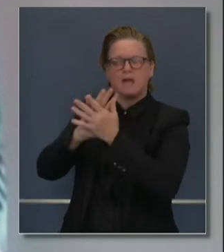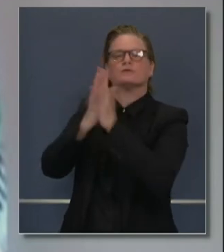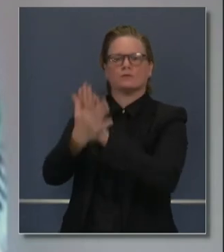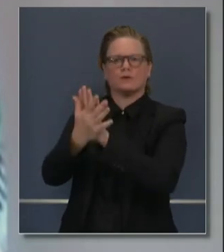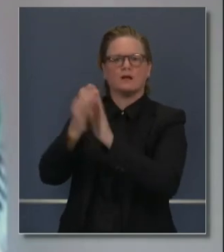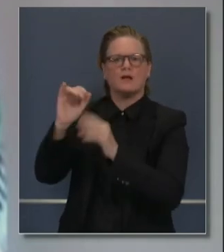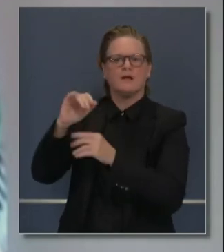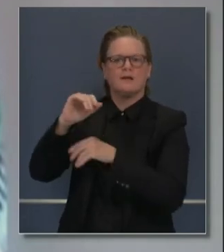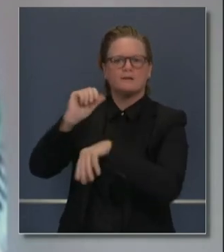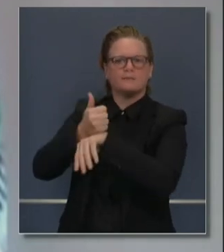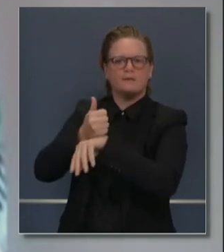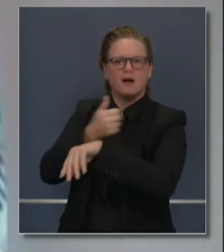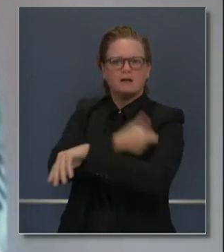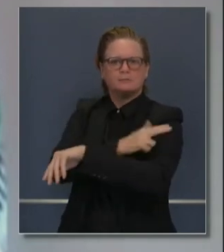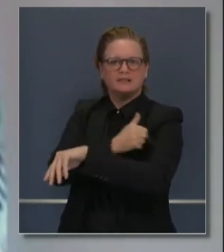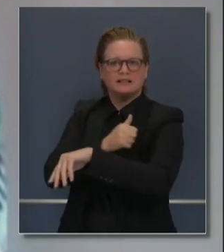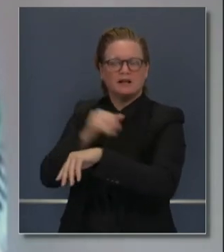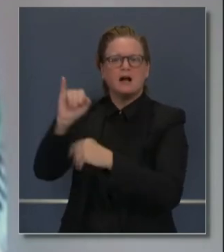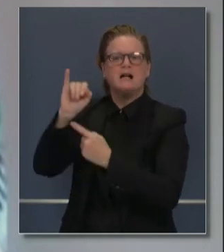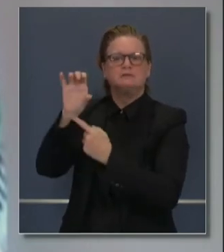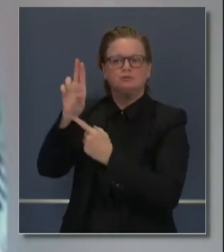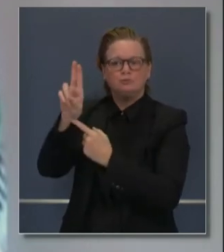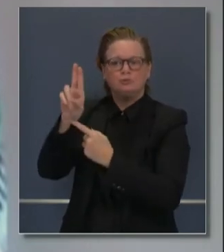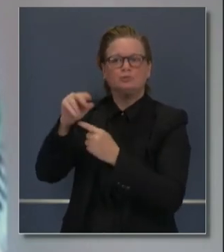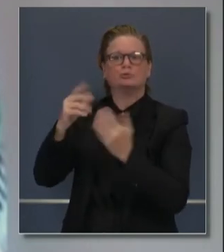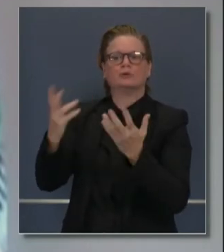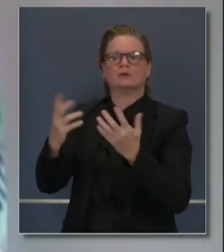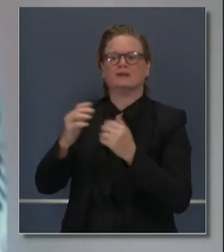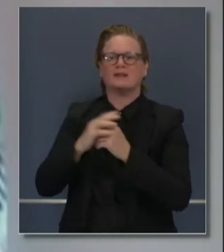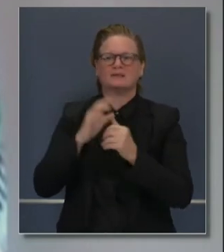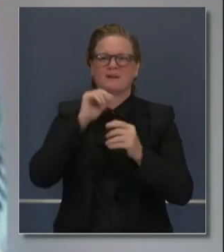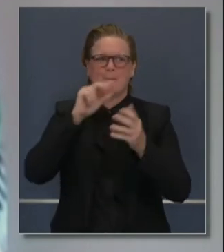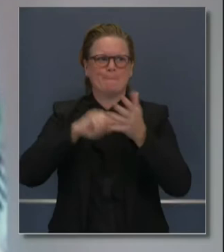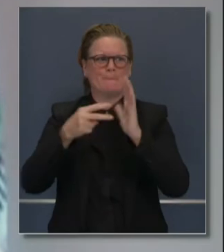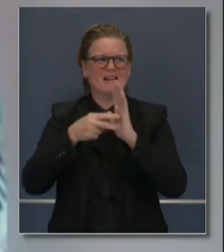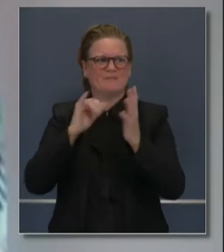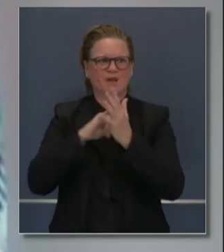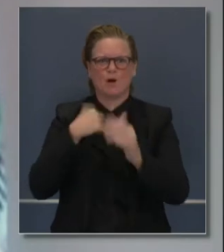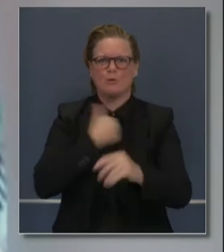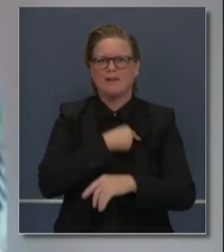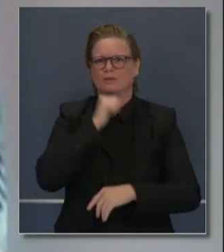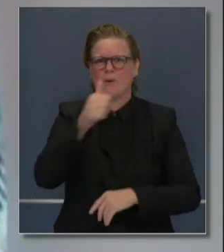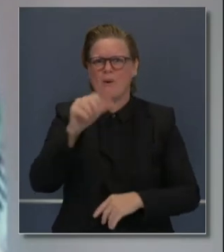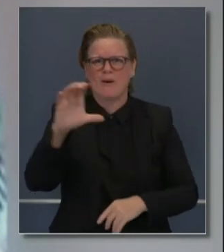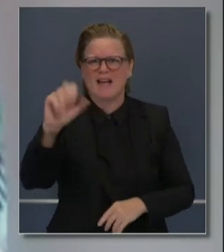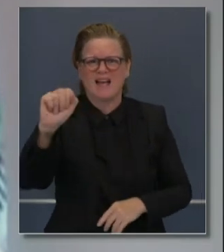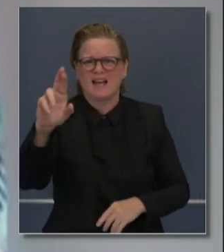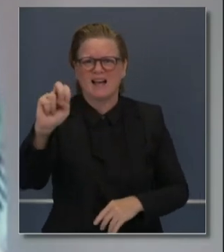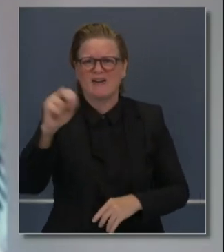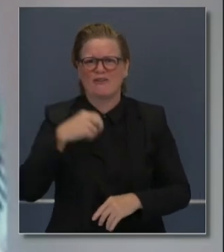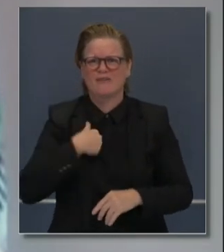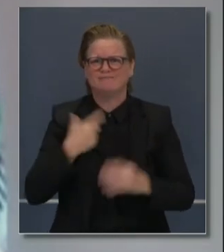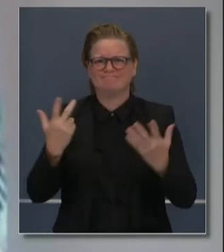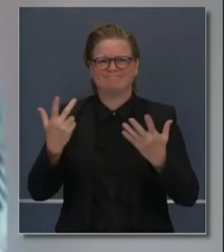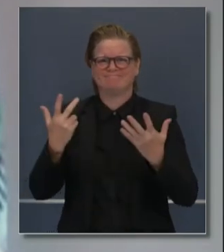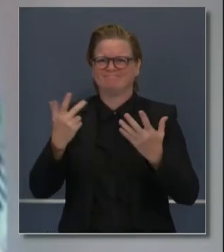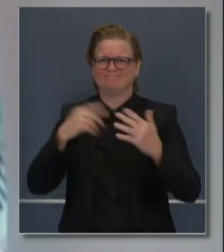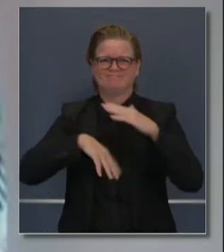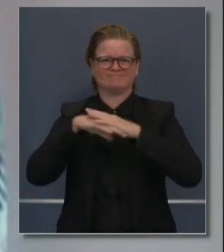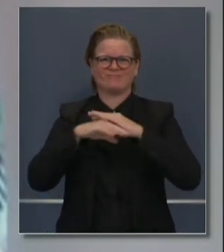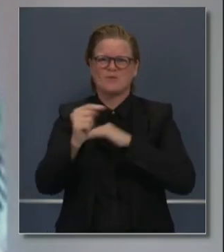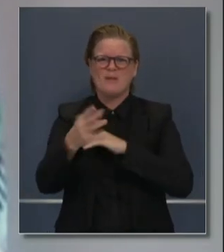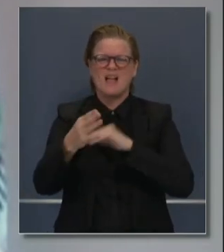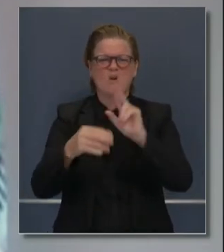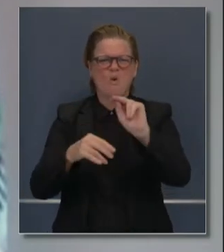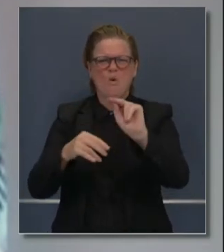people aren't being attentive, to the contrary, they're working so hard, so fast that the quality of